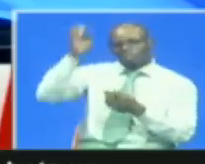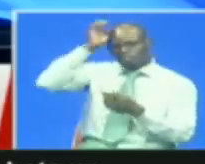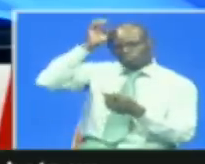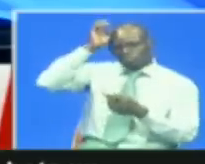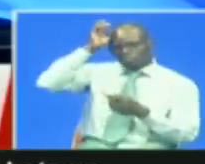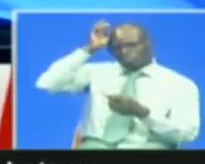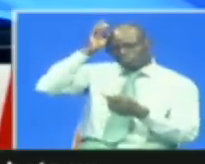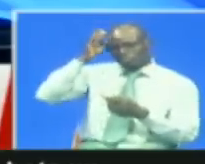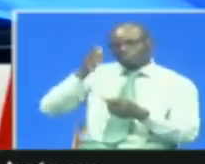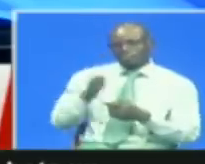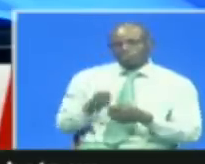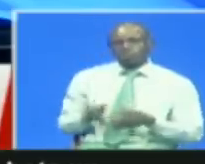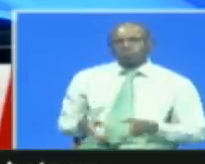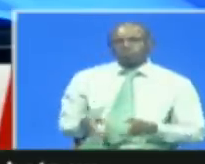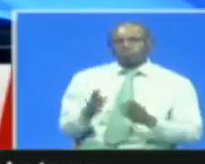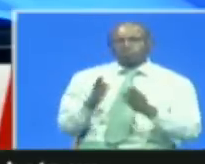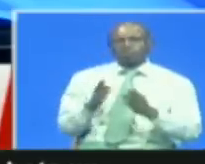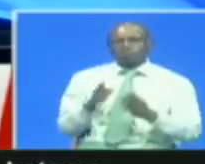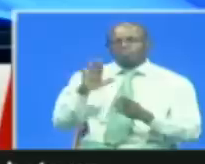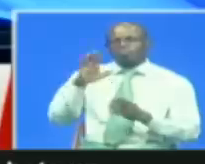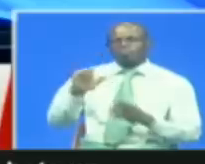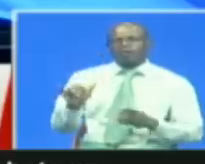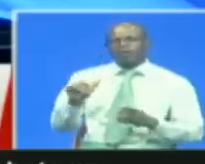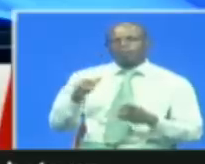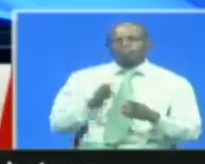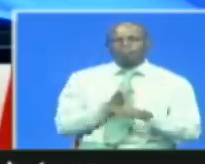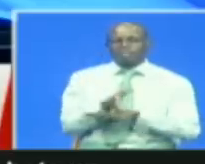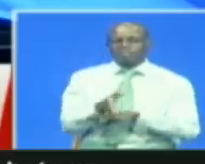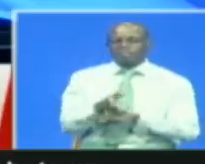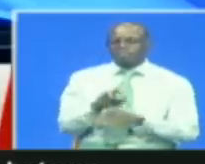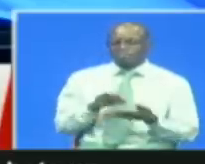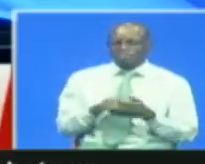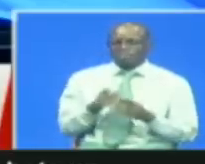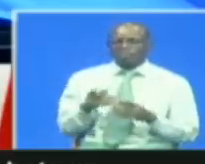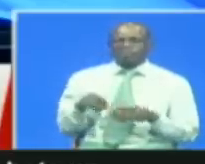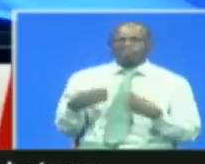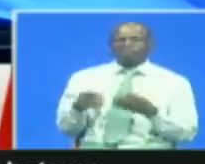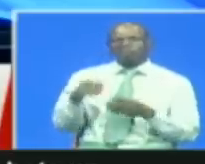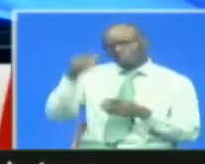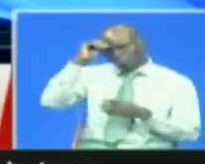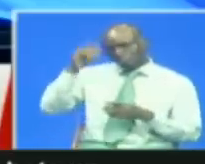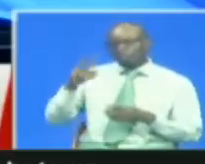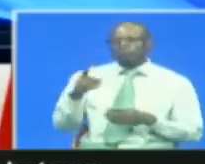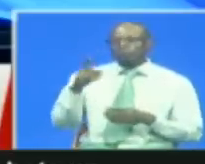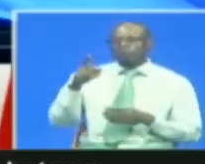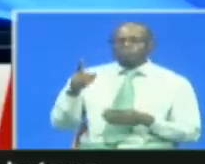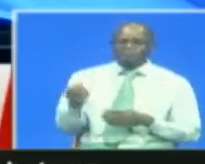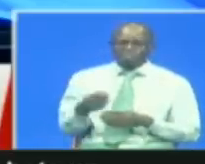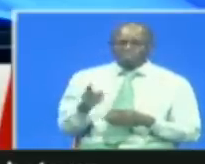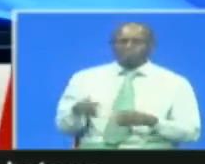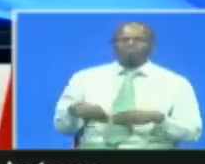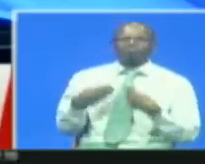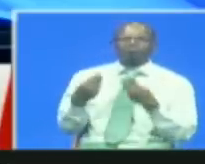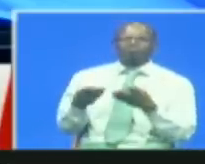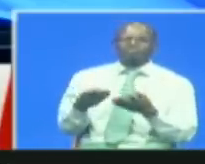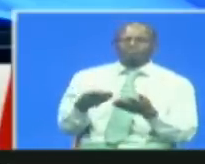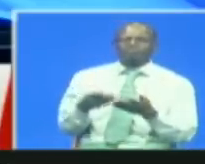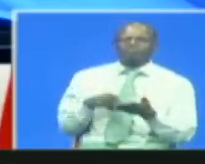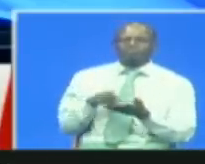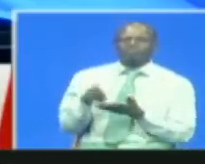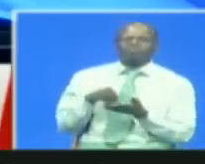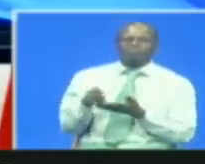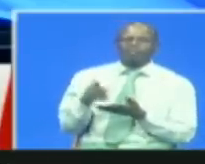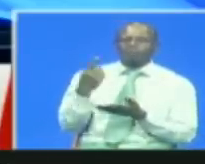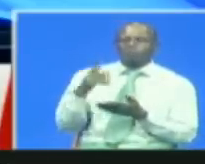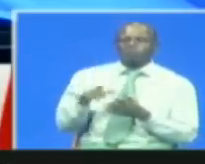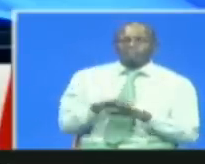the government an one-month ultimatum to fully compensate them for surrendering their land for the very same